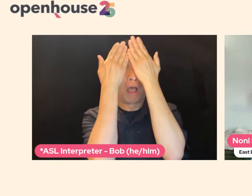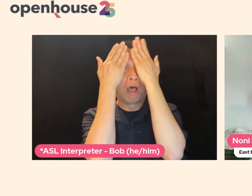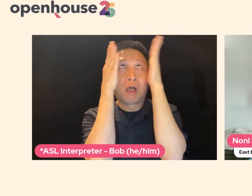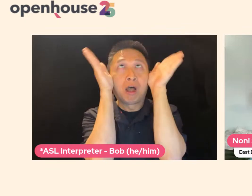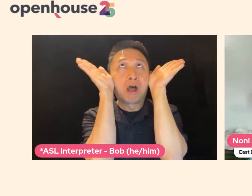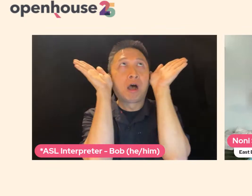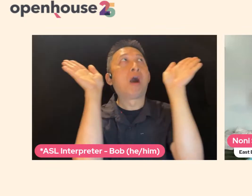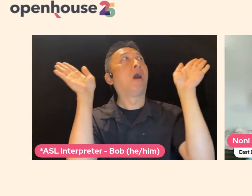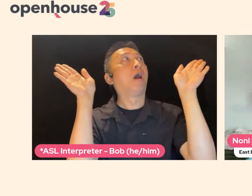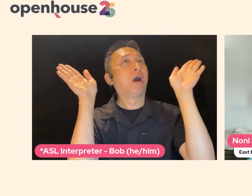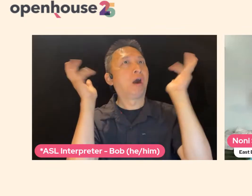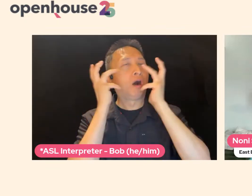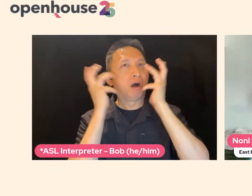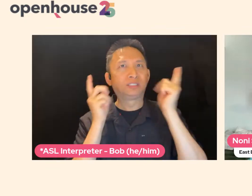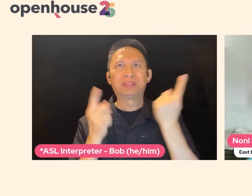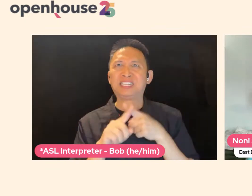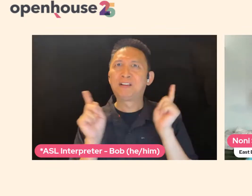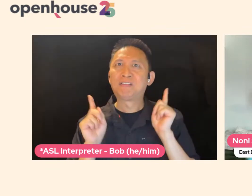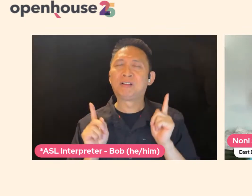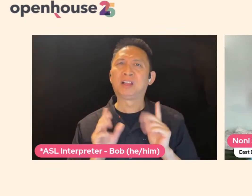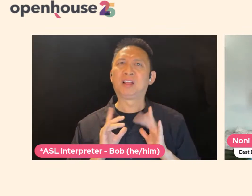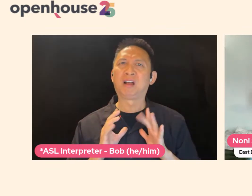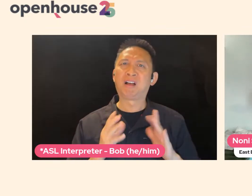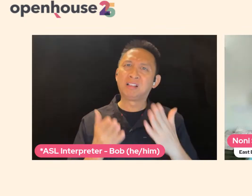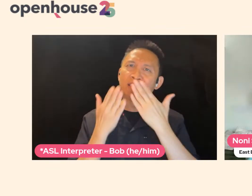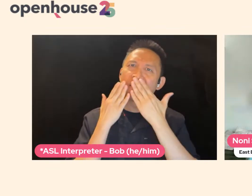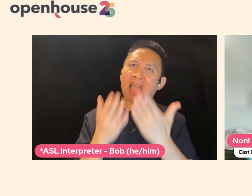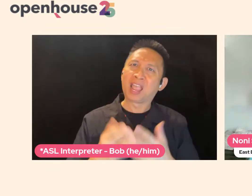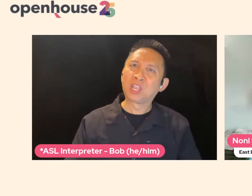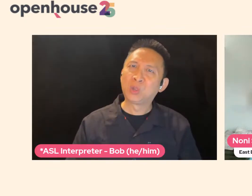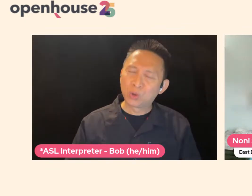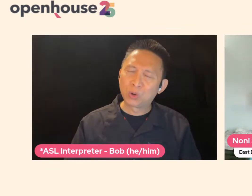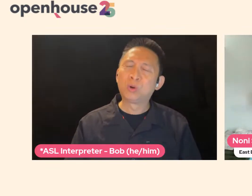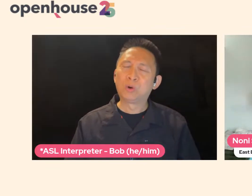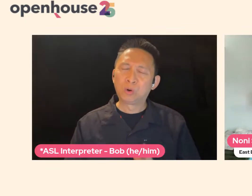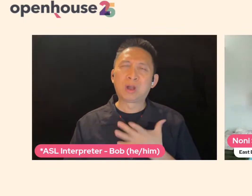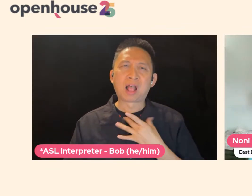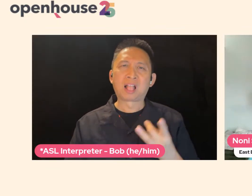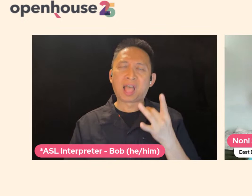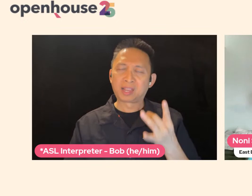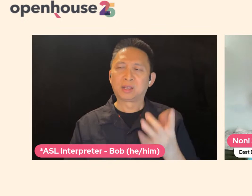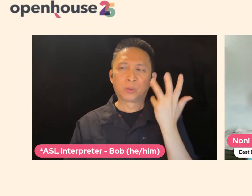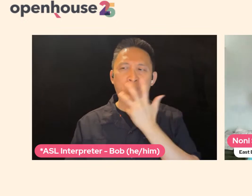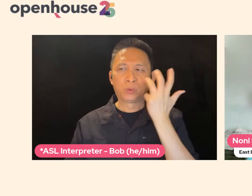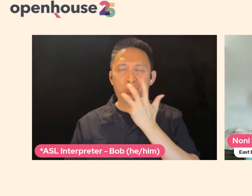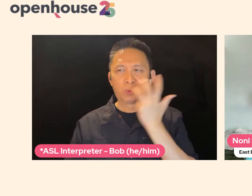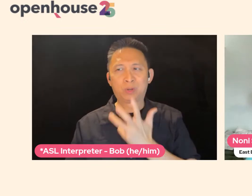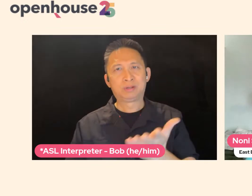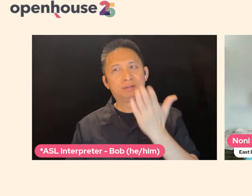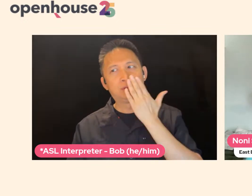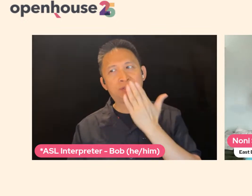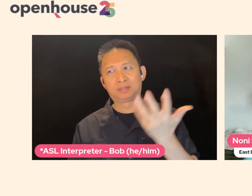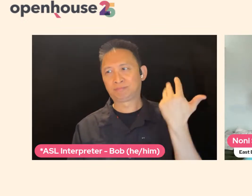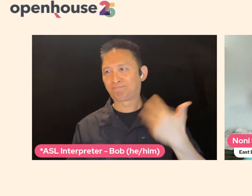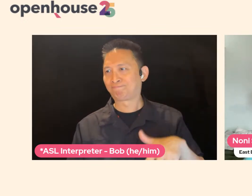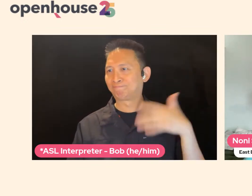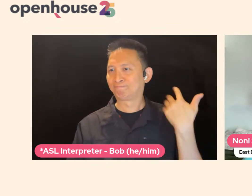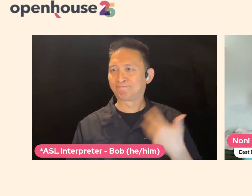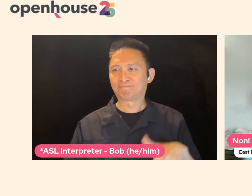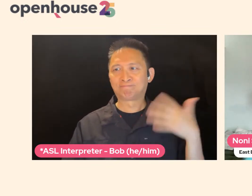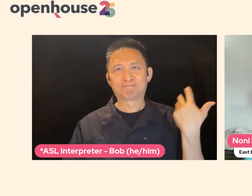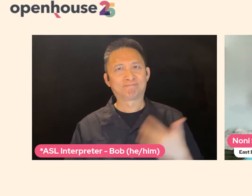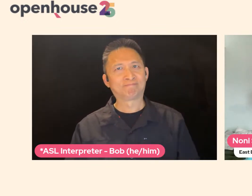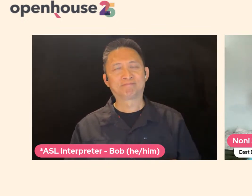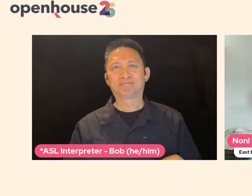something different that doesn't look like what we've grown so used to. So thank you. Just thank you so much for